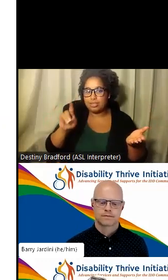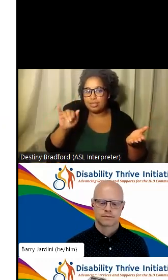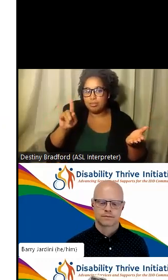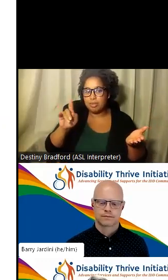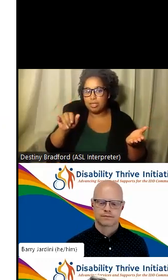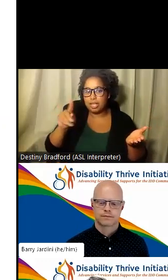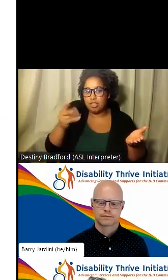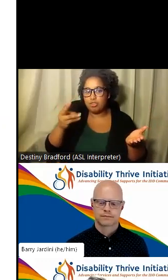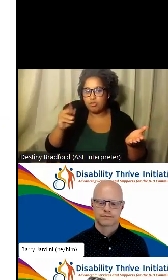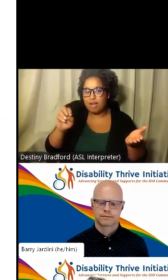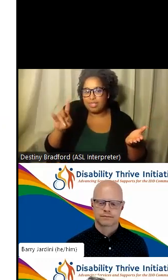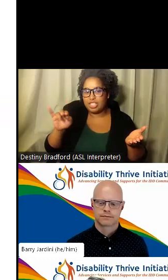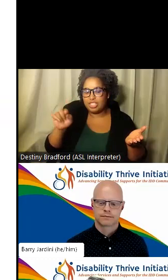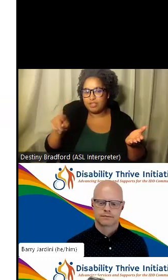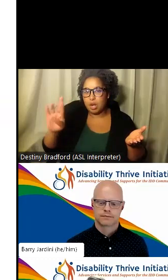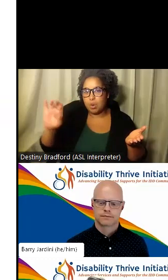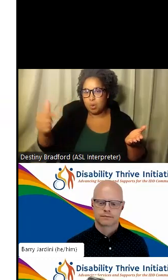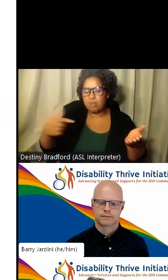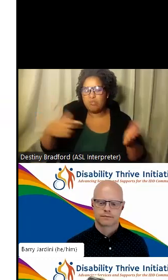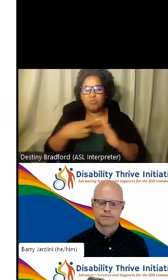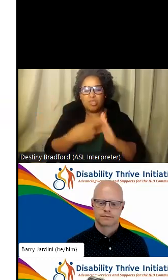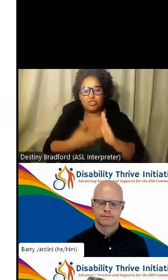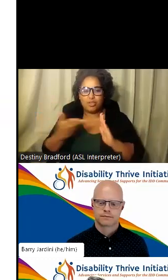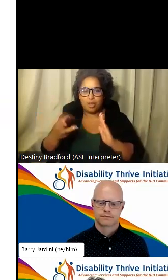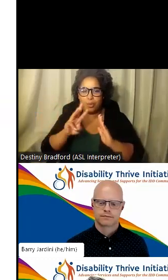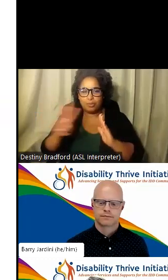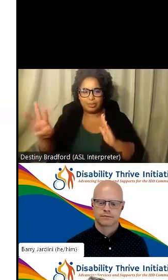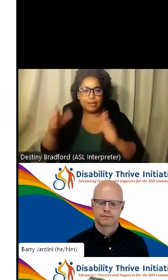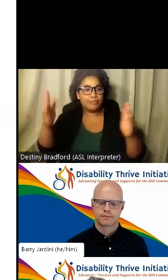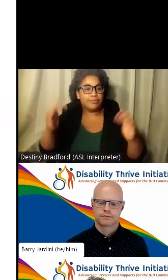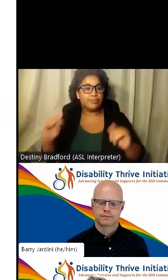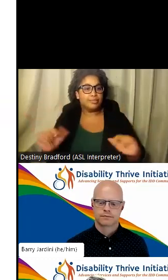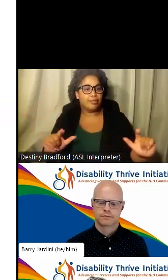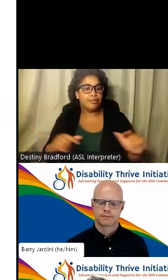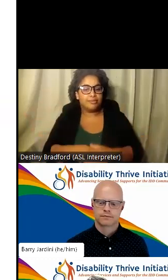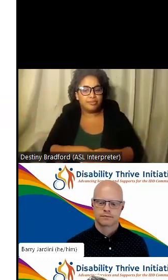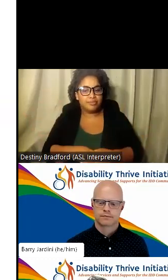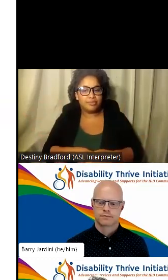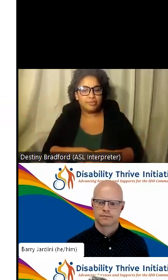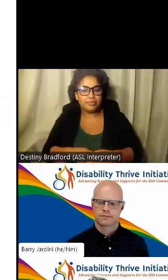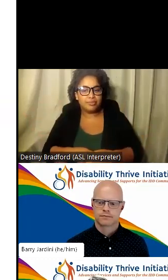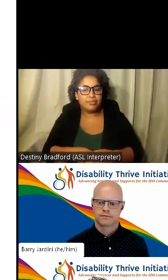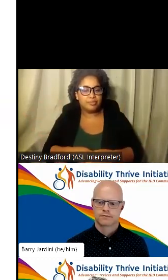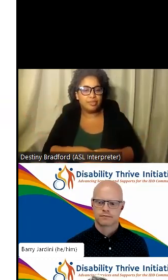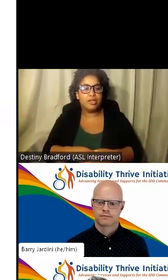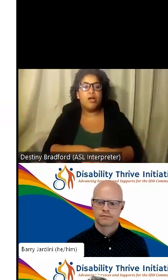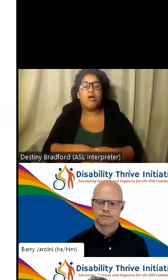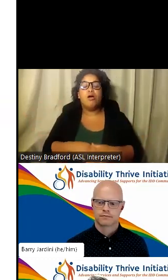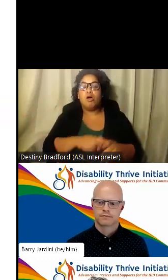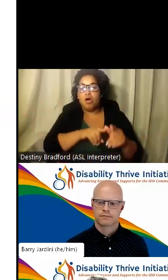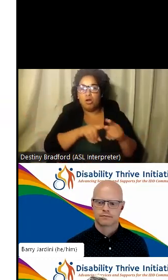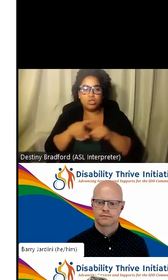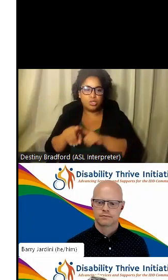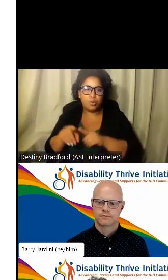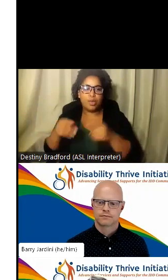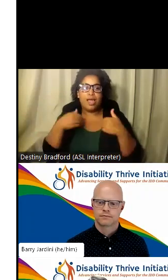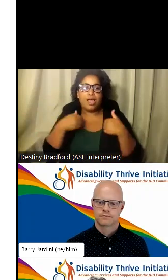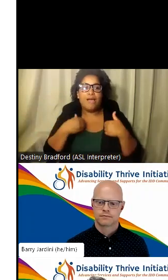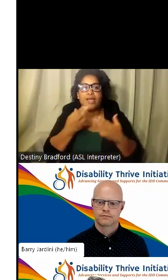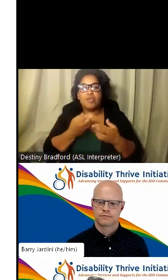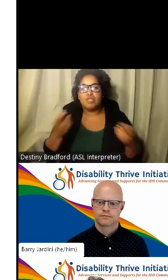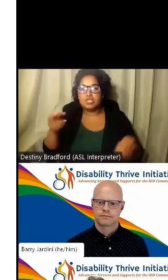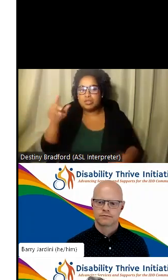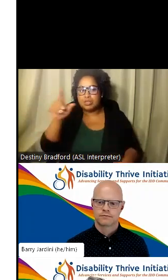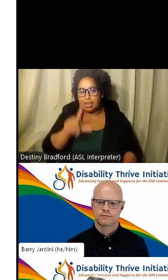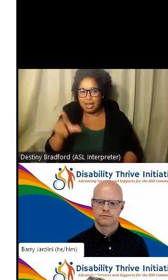webinar.disabilitythriveinitiative.org. Next slide. We also, as I was mentioning earlier on, have our resource library that we